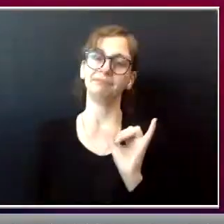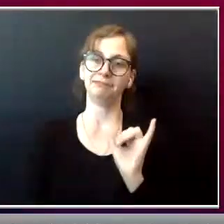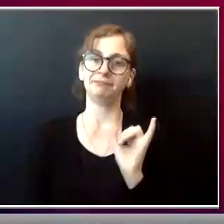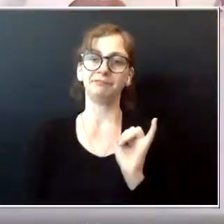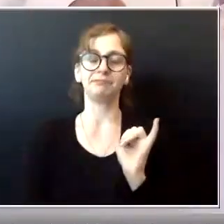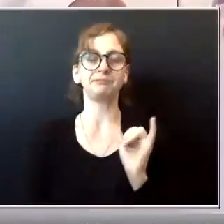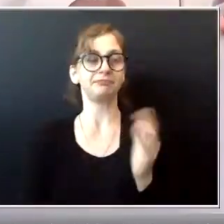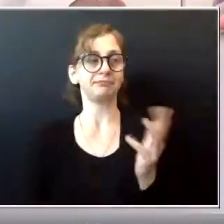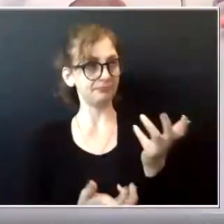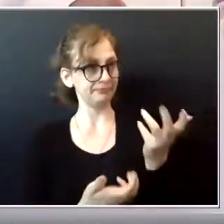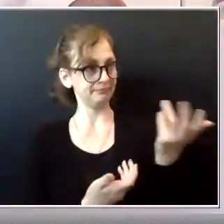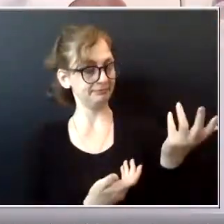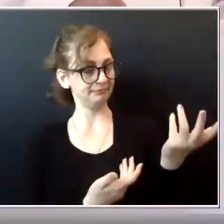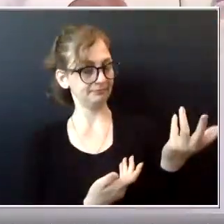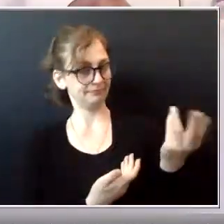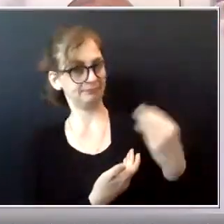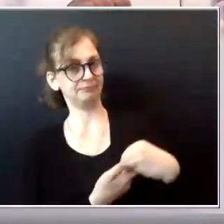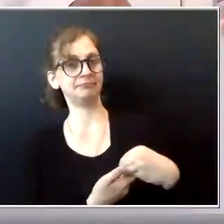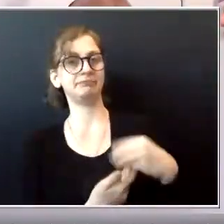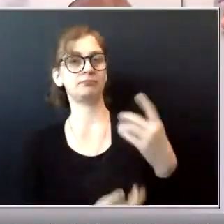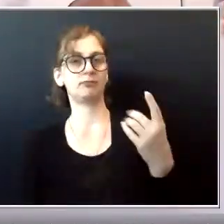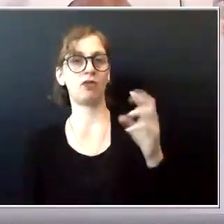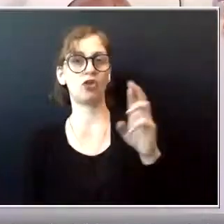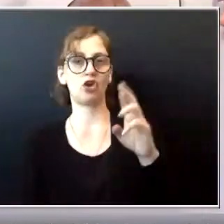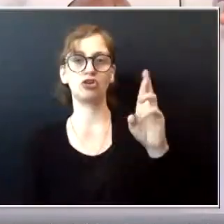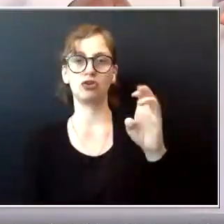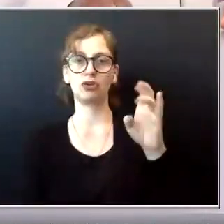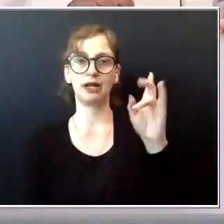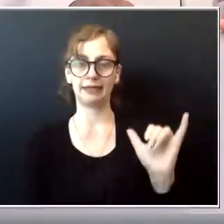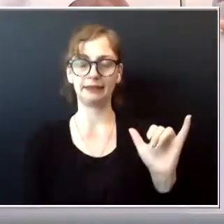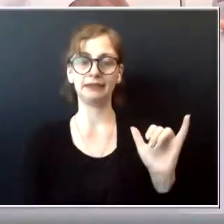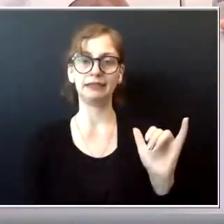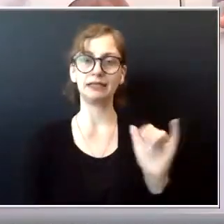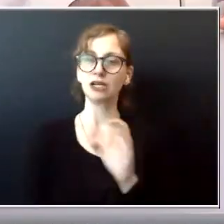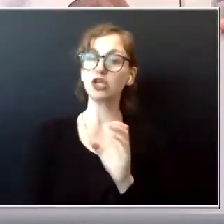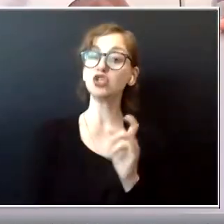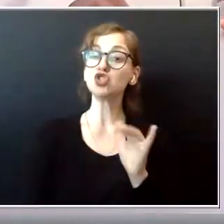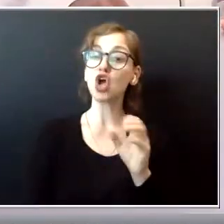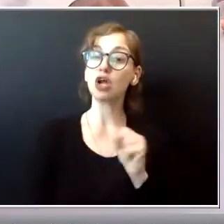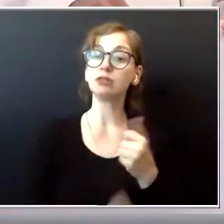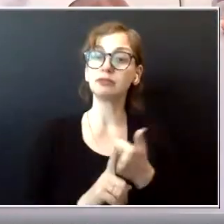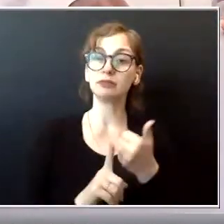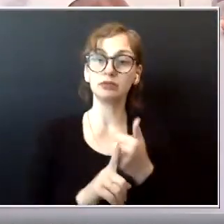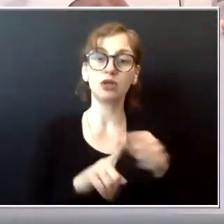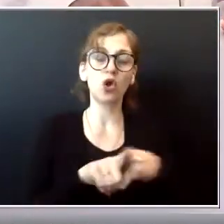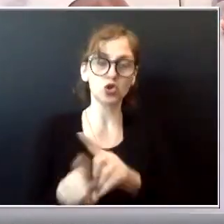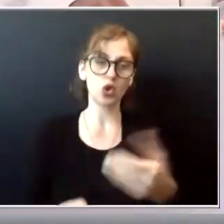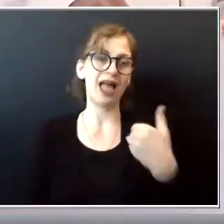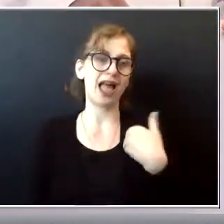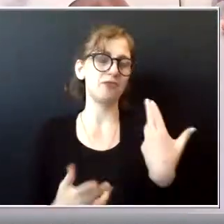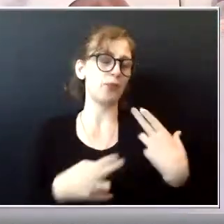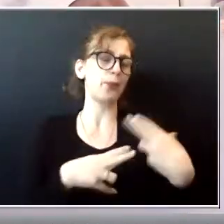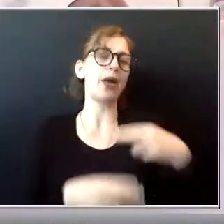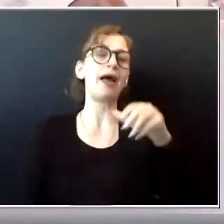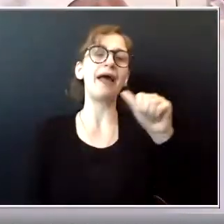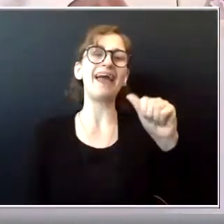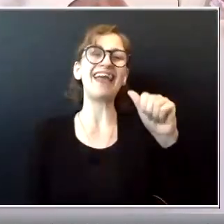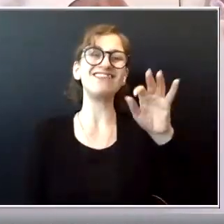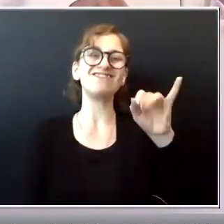really get back to the basics here because Charles was also diagnosed with something called AFib. What is